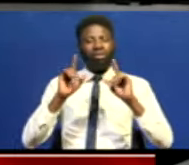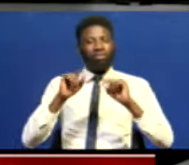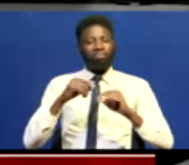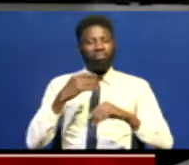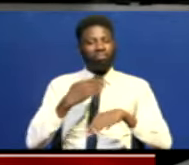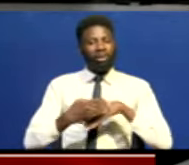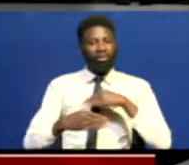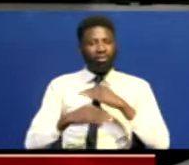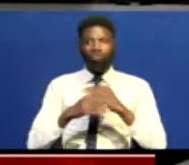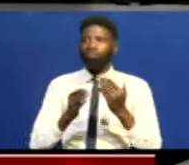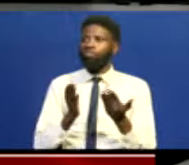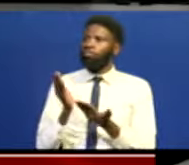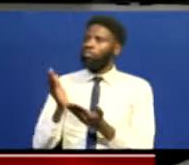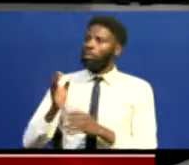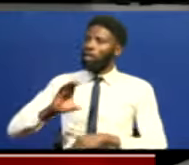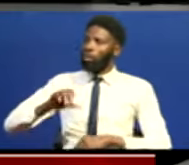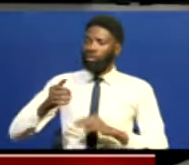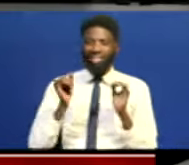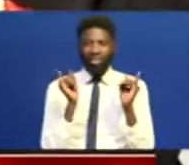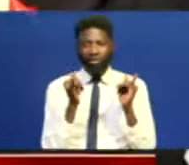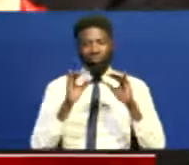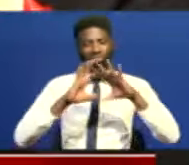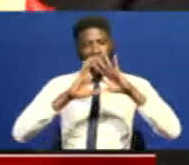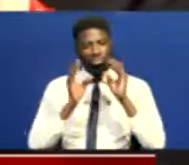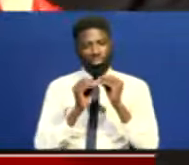in our county news roundup.